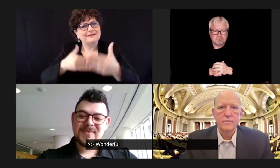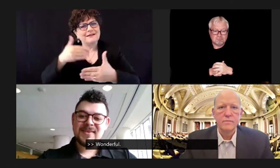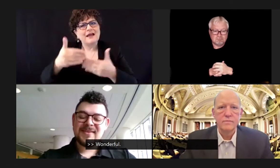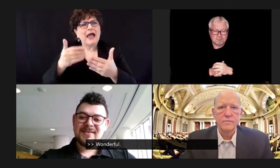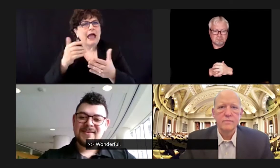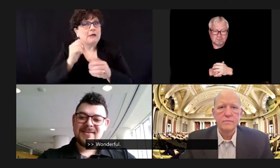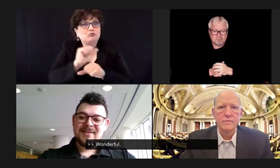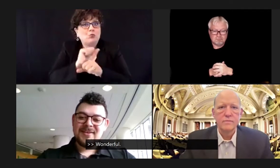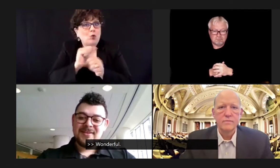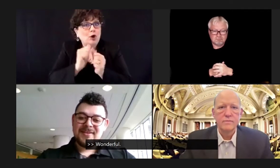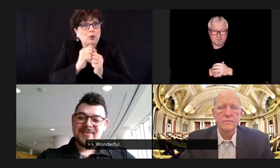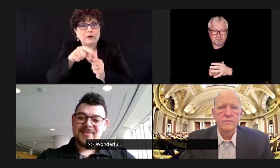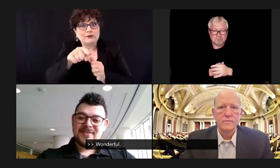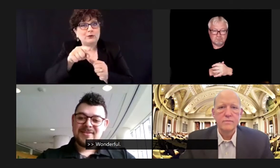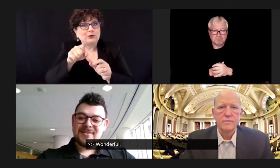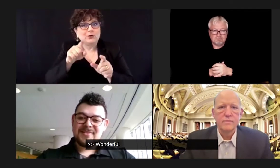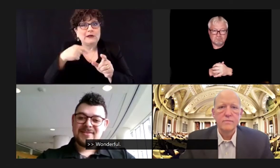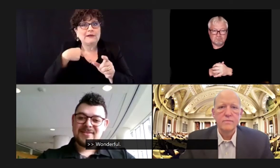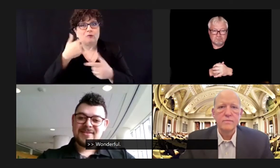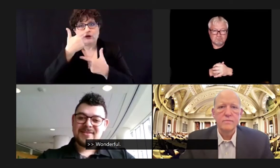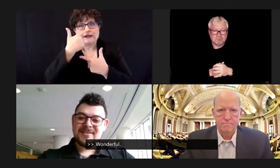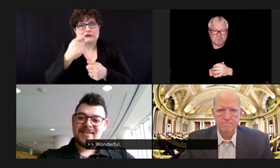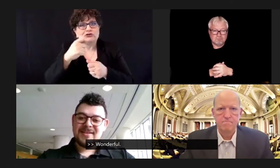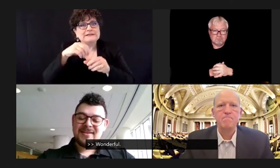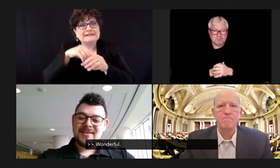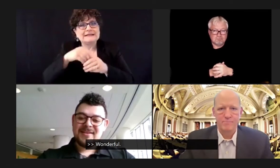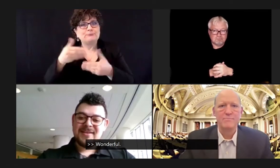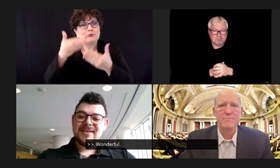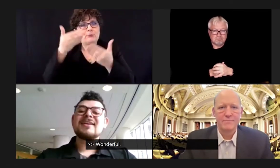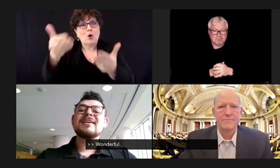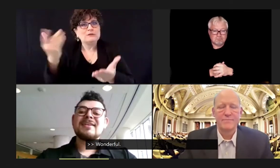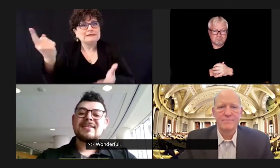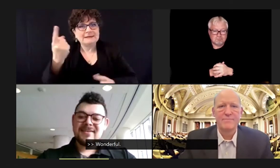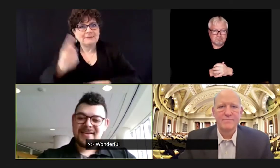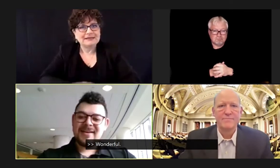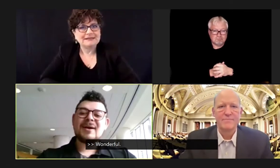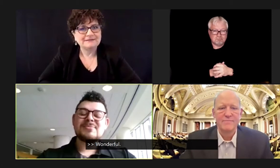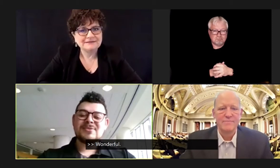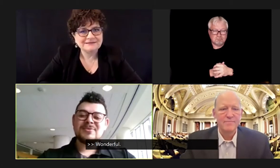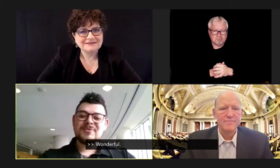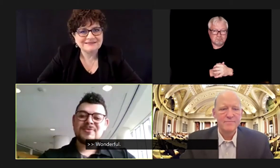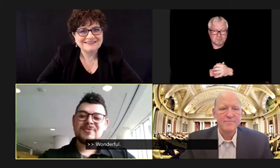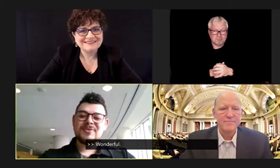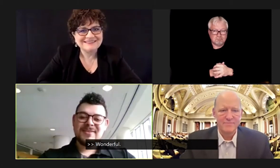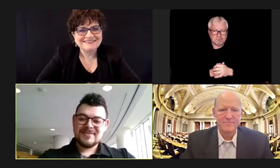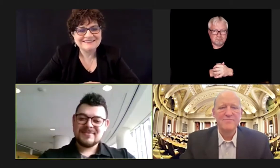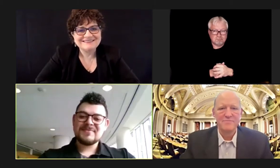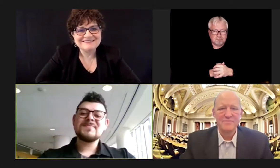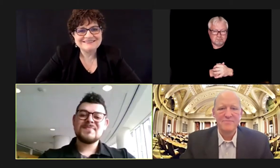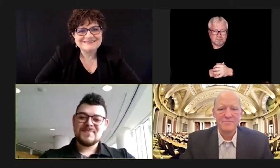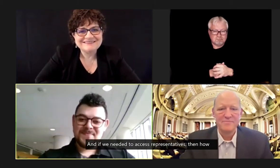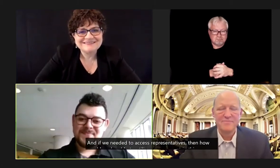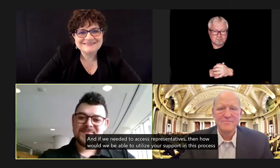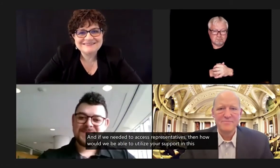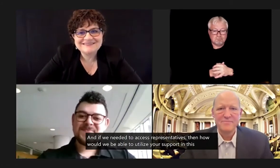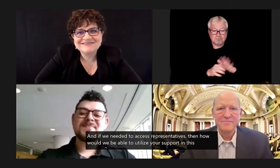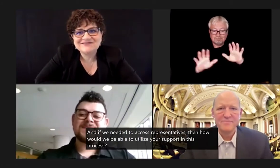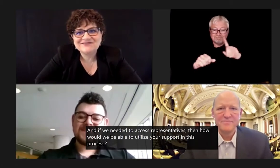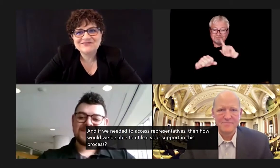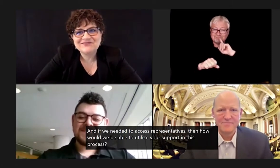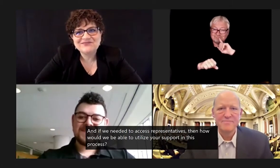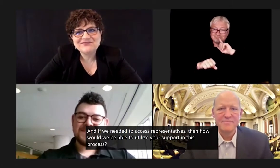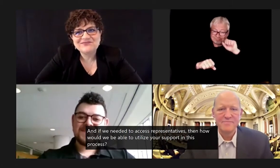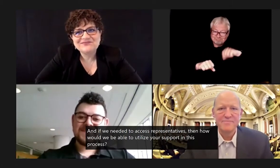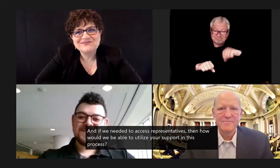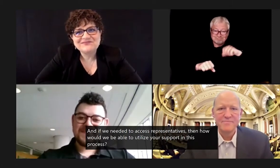to utilize your support in this process if we're interested, for example, in proposing something?